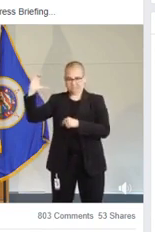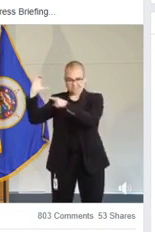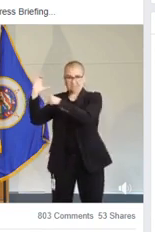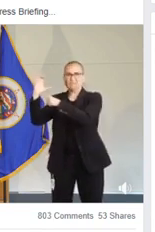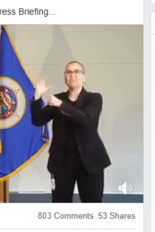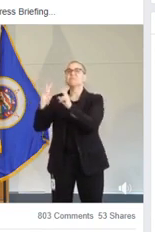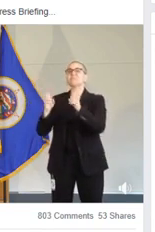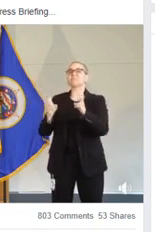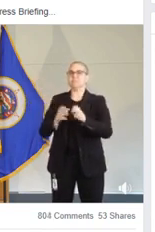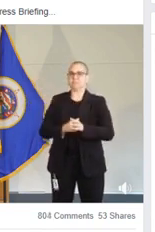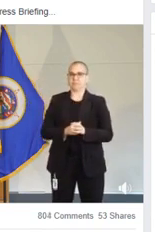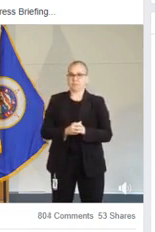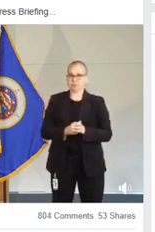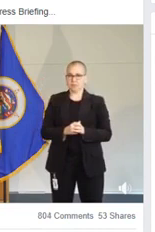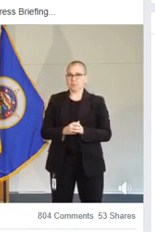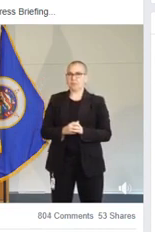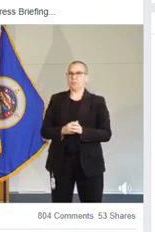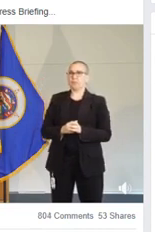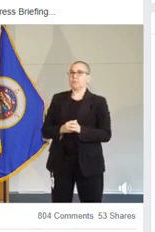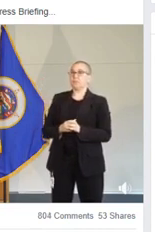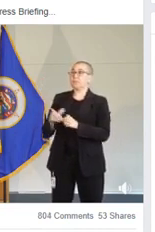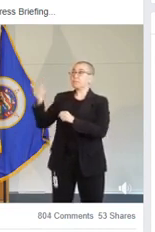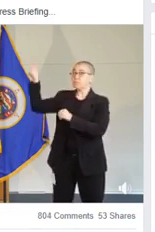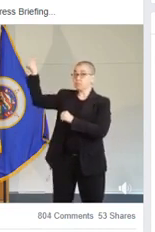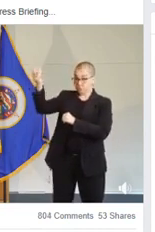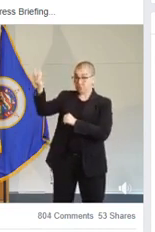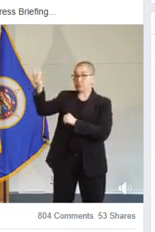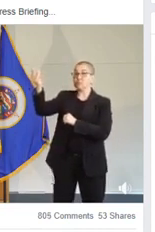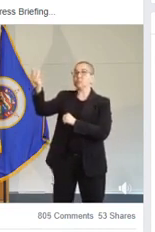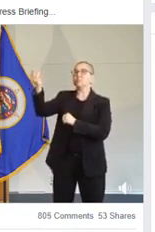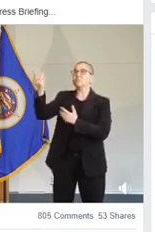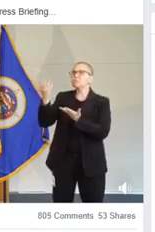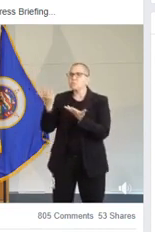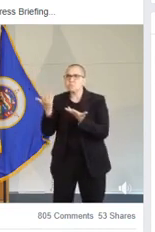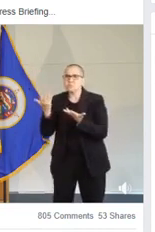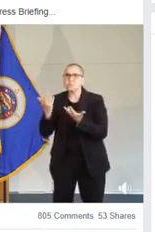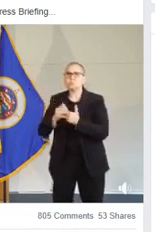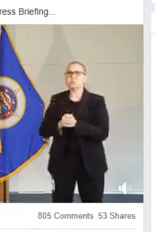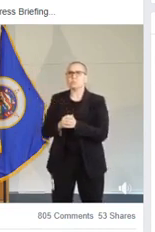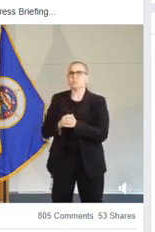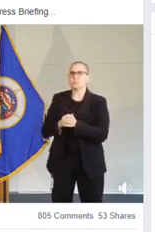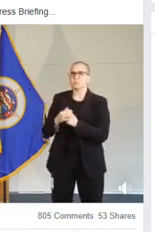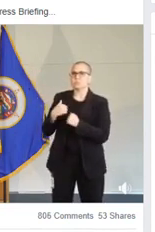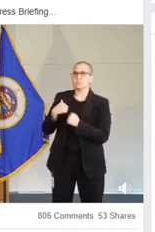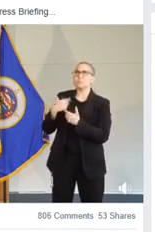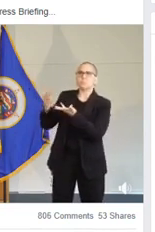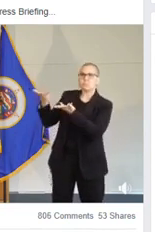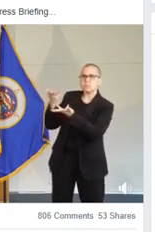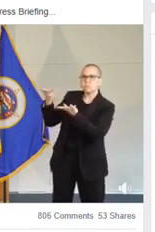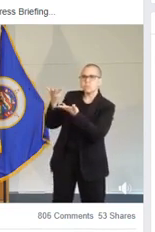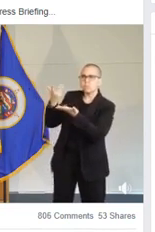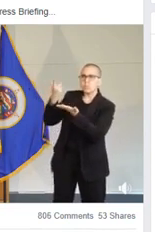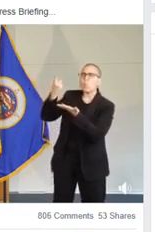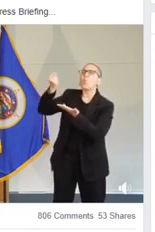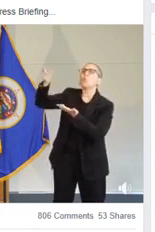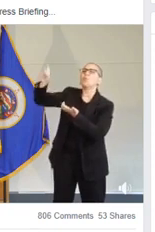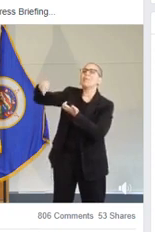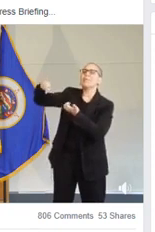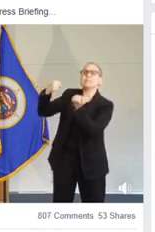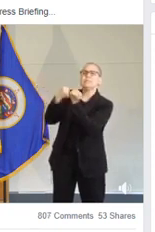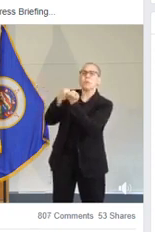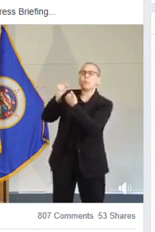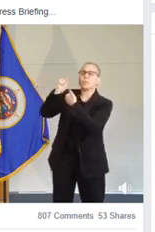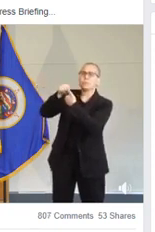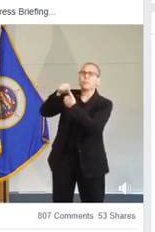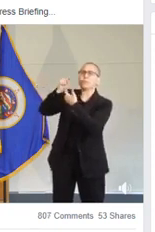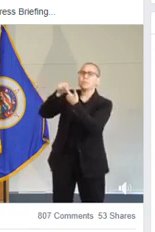Guard. What traditionally comes with a request, though, is a layout of capability needed and exactly the problem that's trying